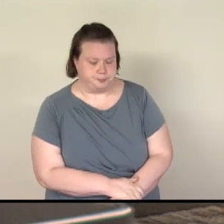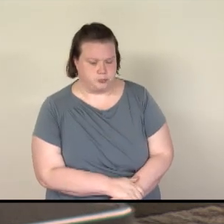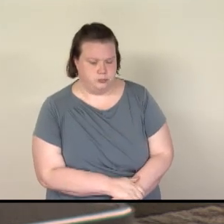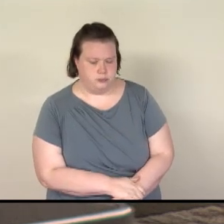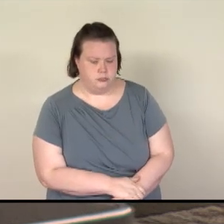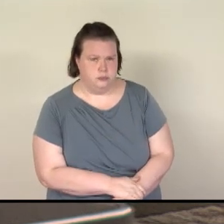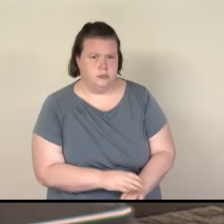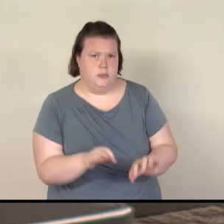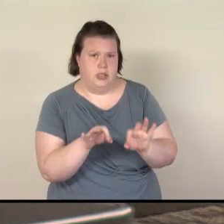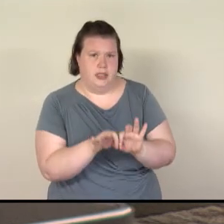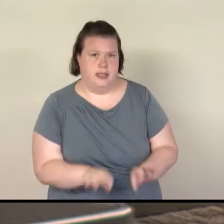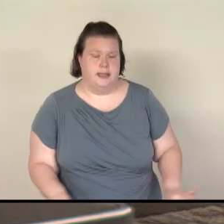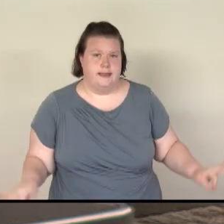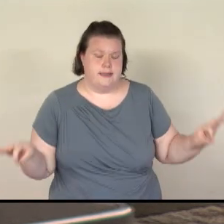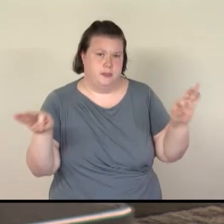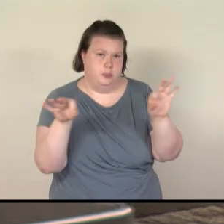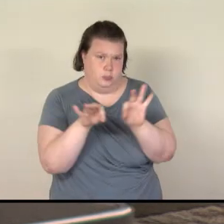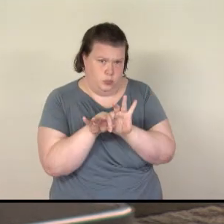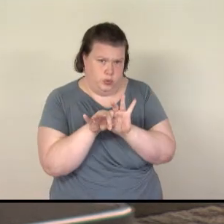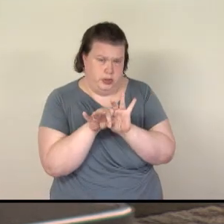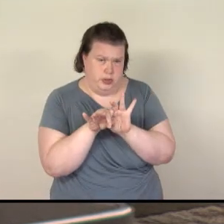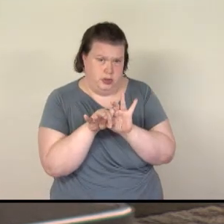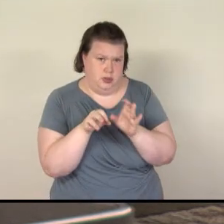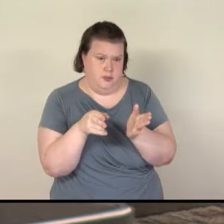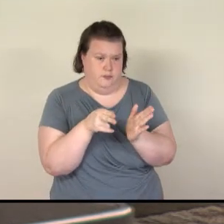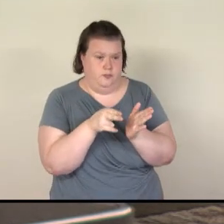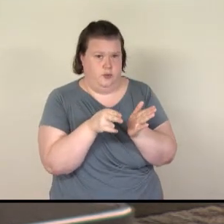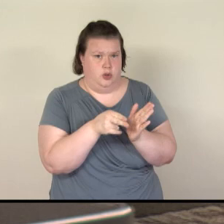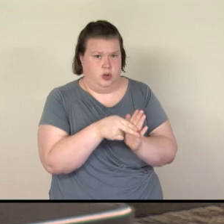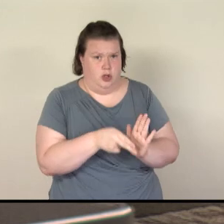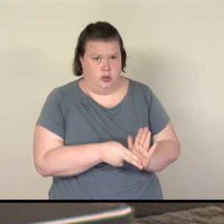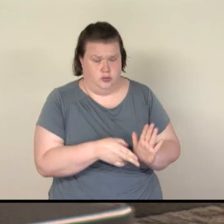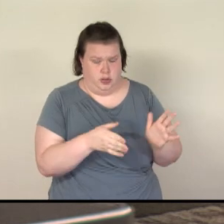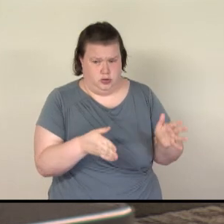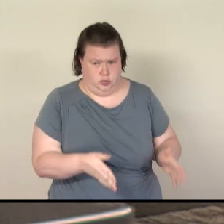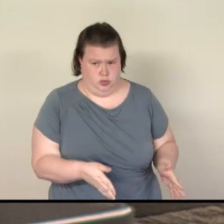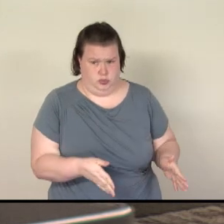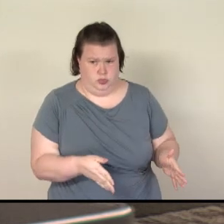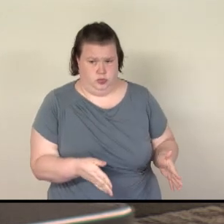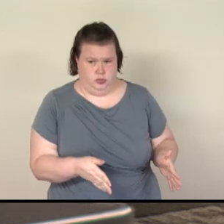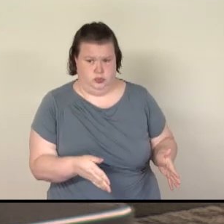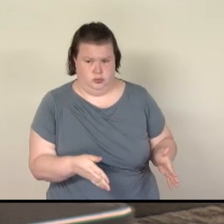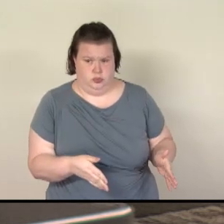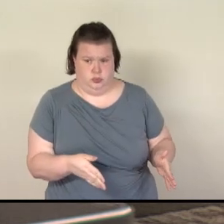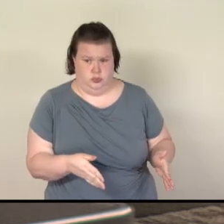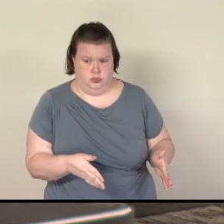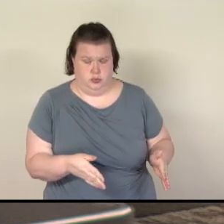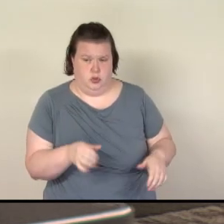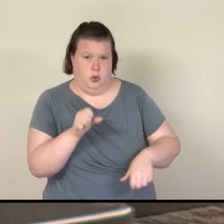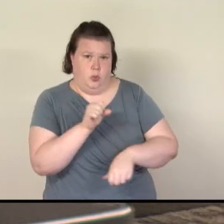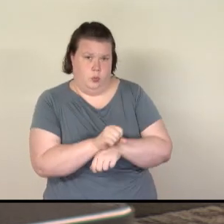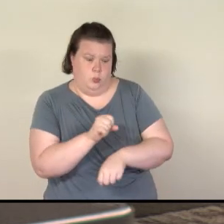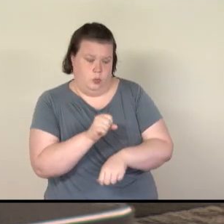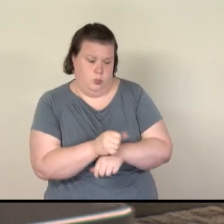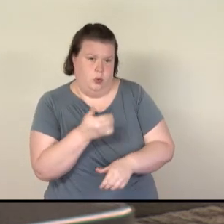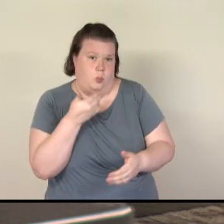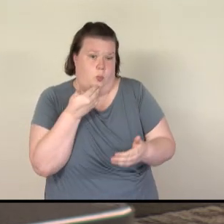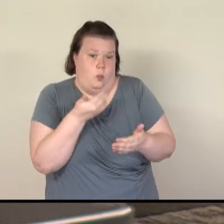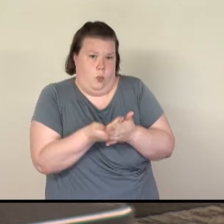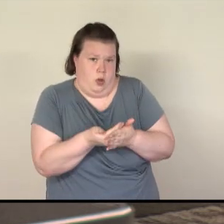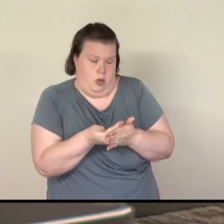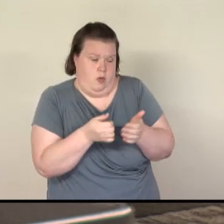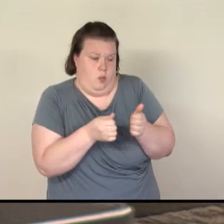It's real important for contractors to work closely and well with the authorities having jurisdiction, like the fire